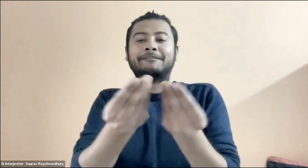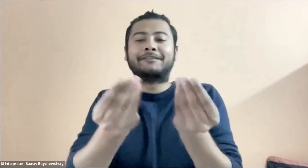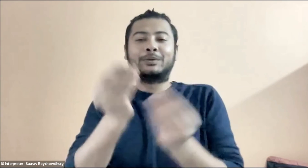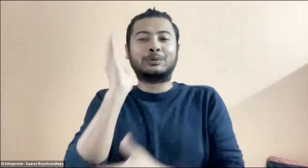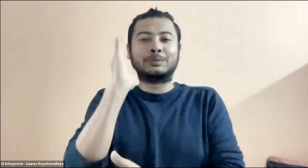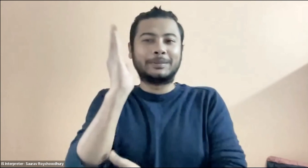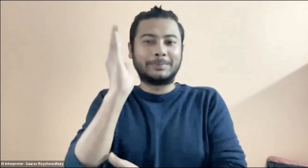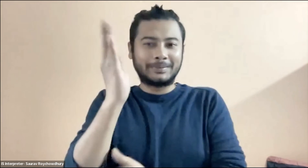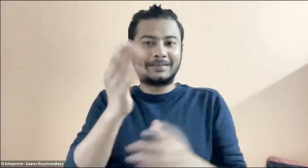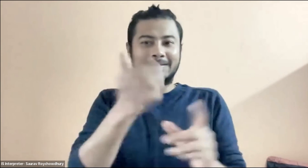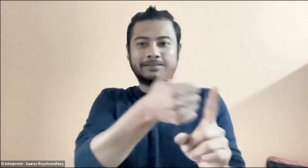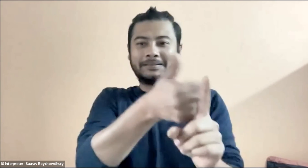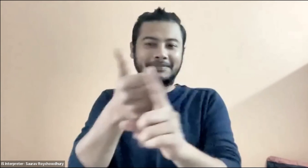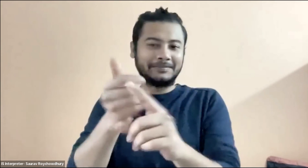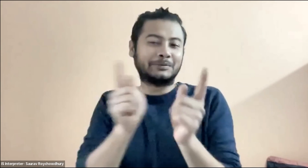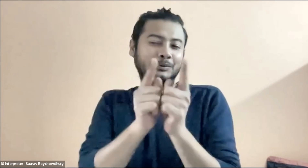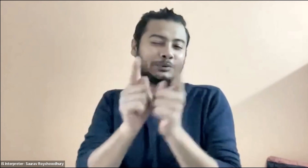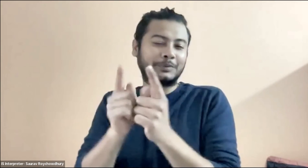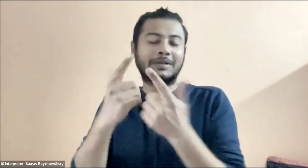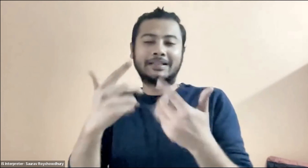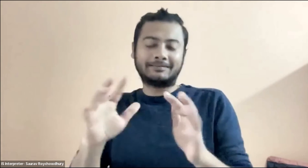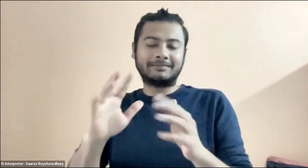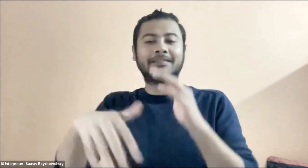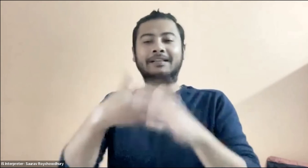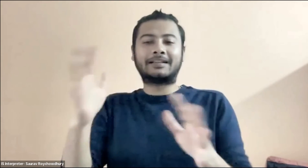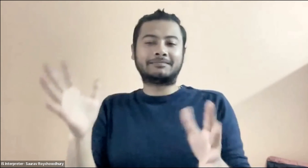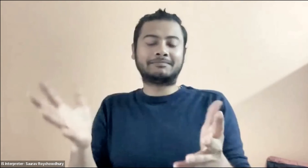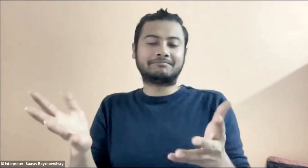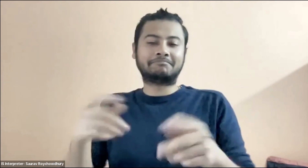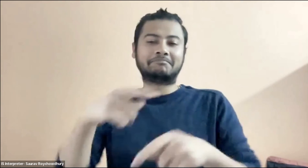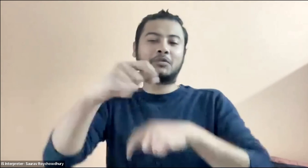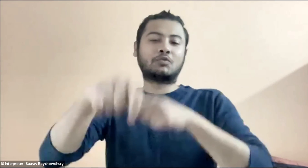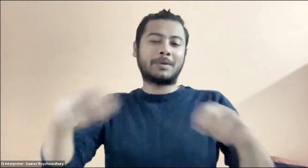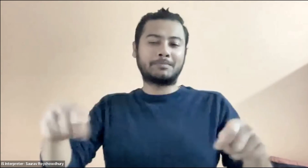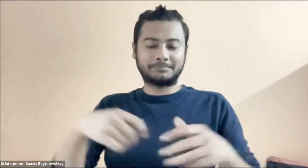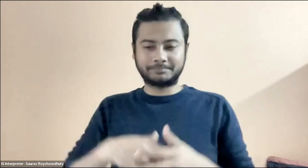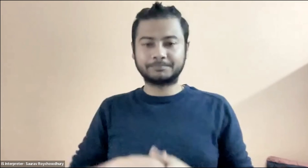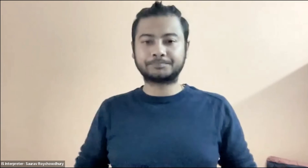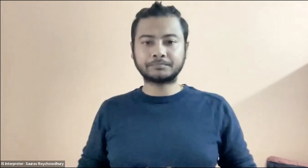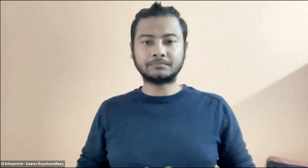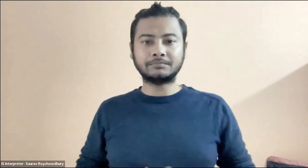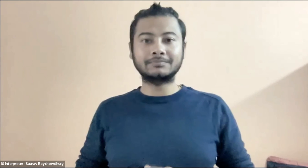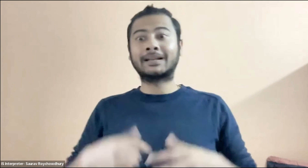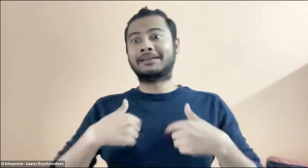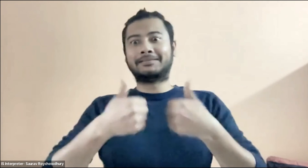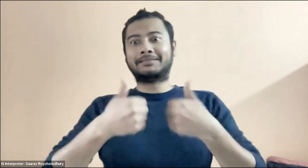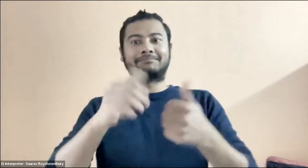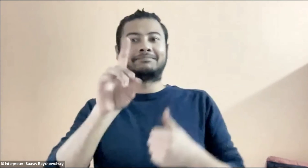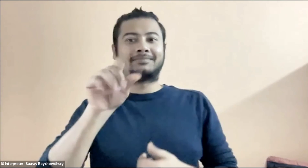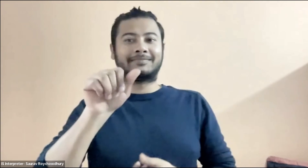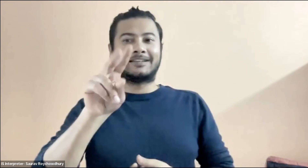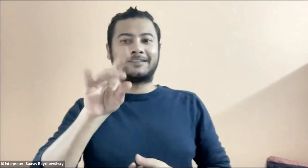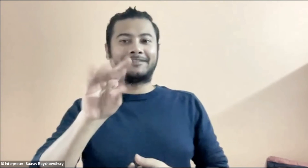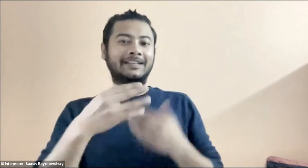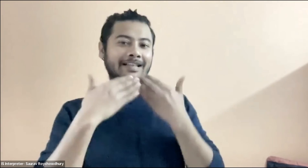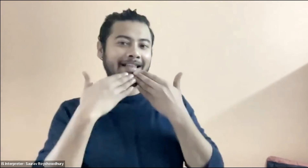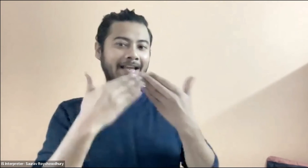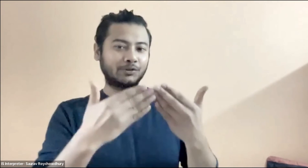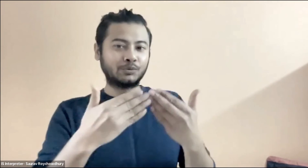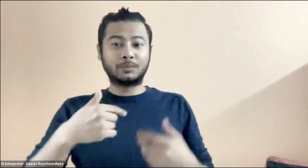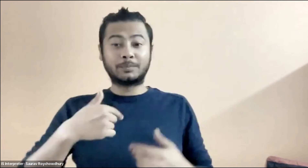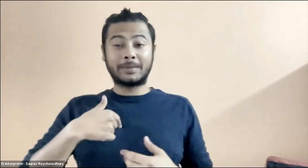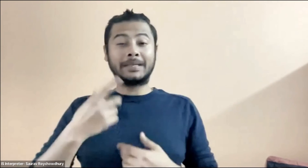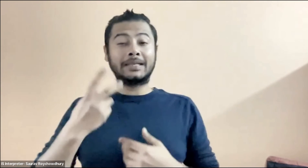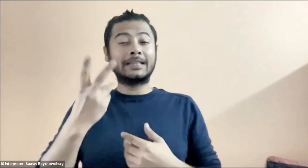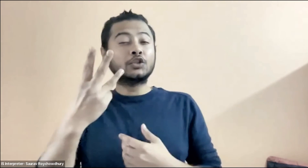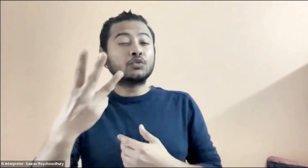Thanks, David. I'll make two, perhaps not new points, not two, three, 3 points that may not be actually